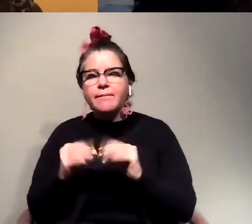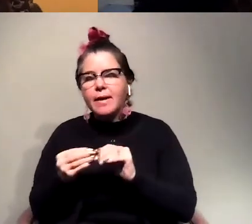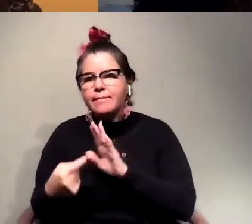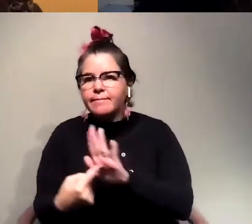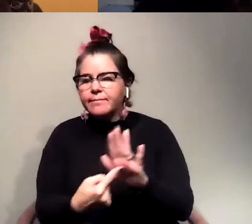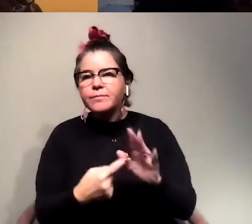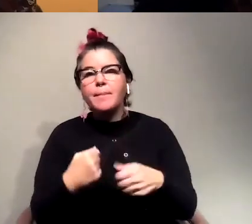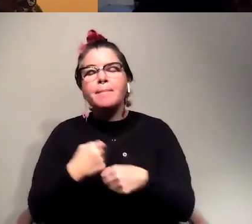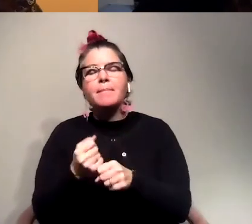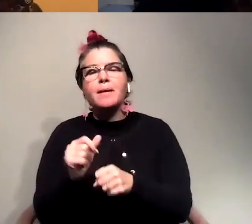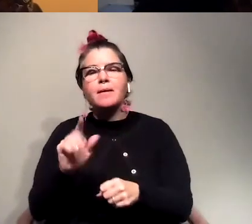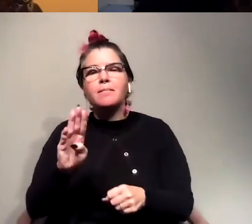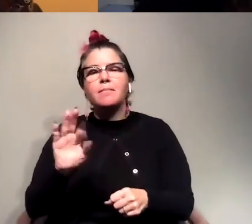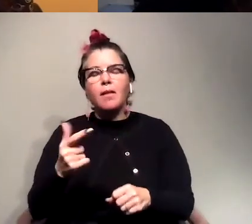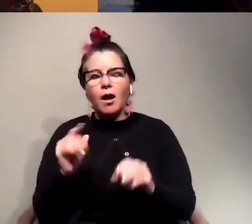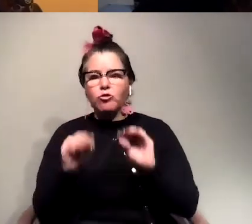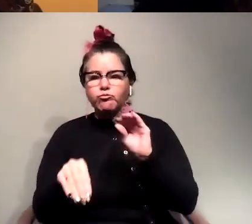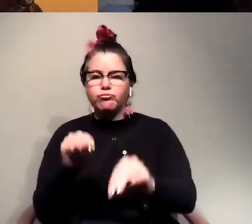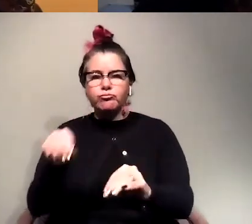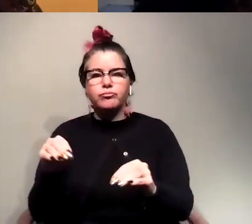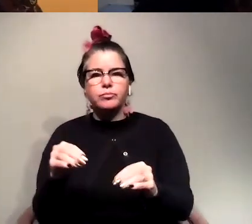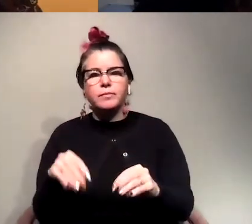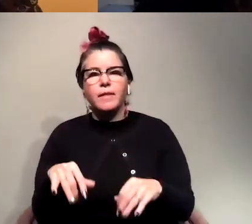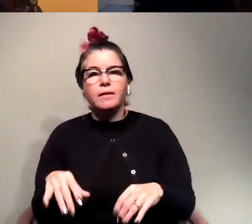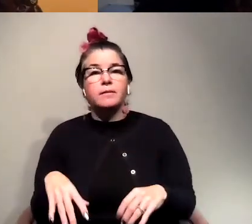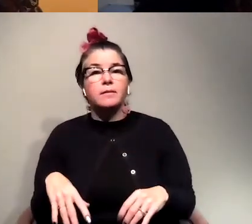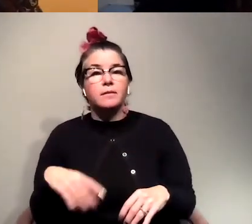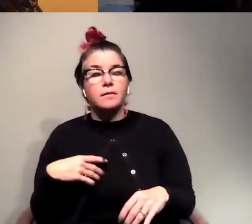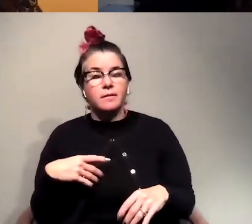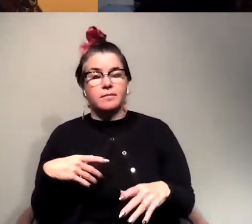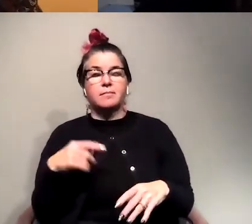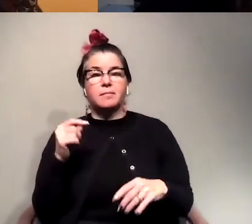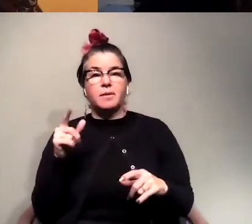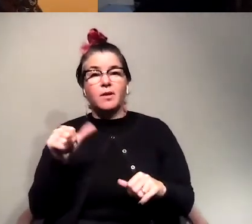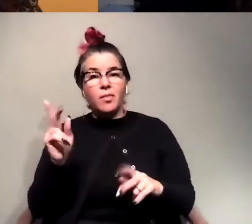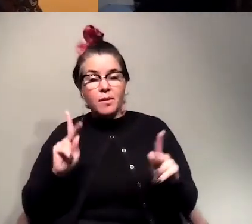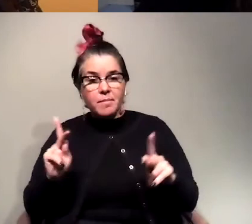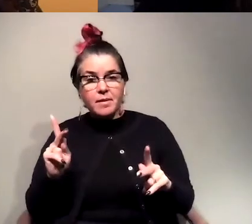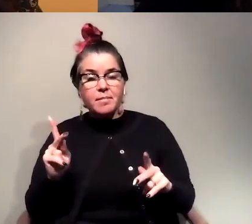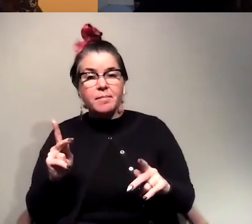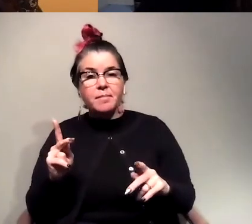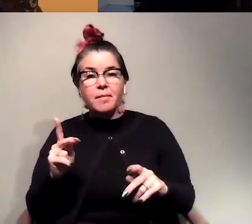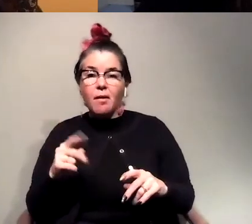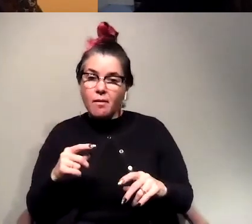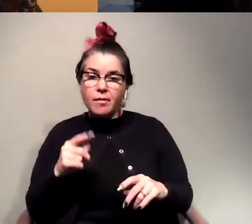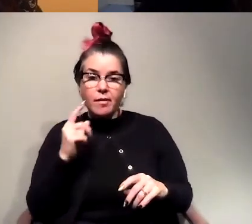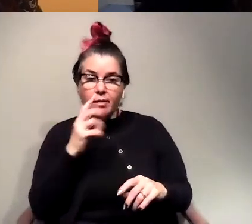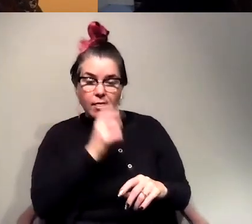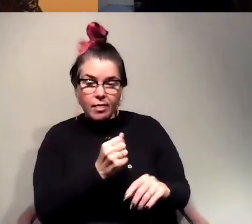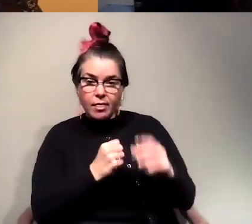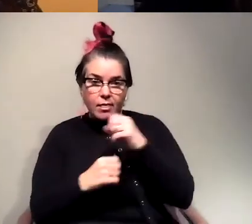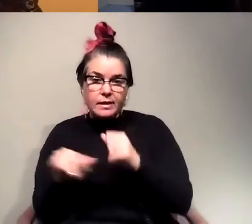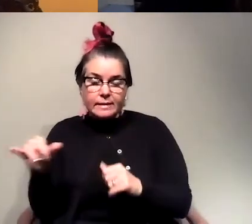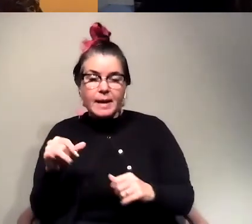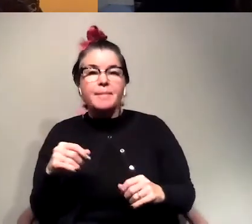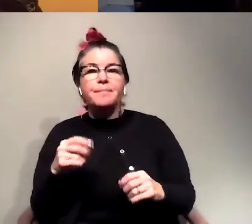made a blog, put that stuff on there, and to my surprise, people started thinking this was interesting too, and started